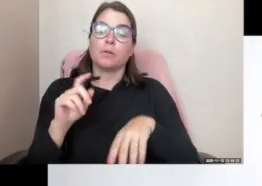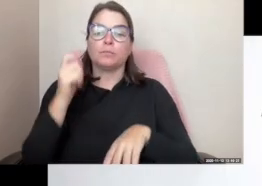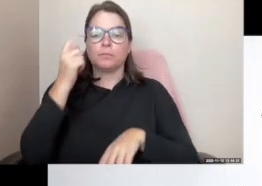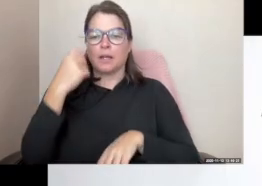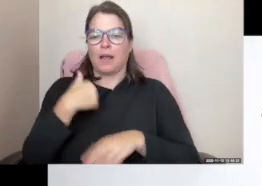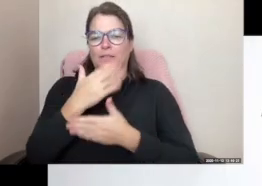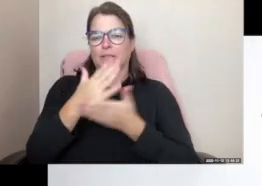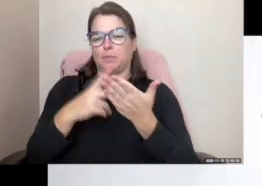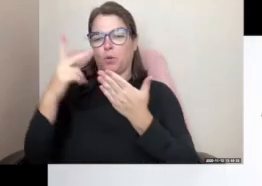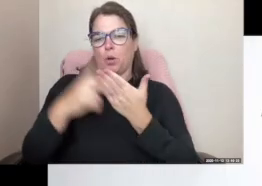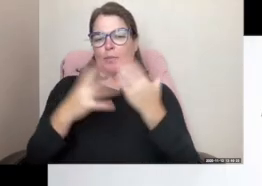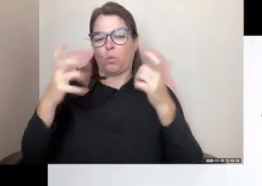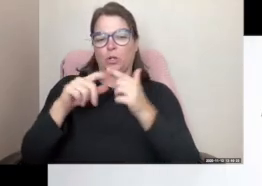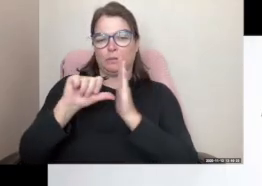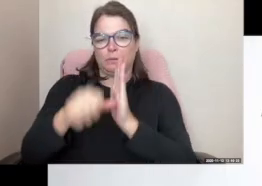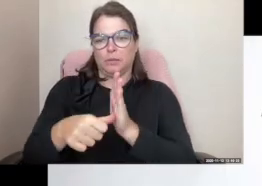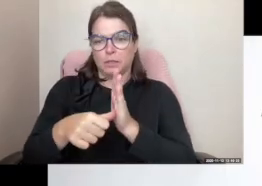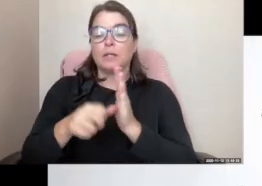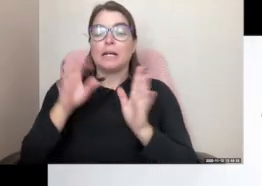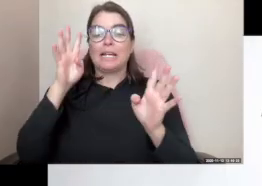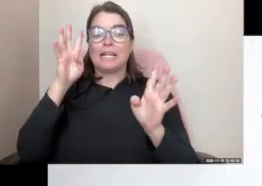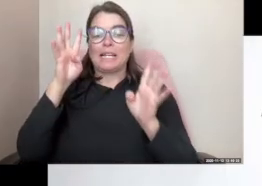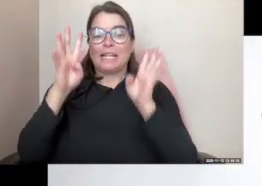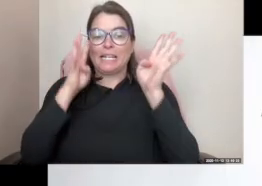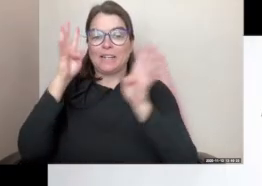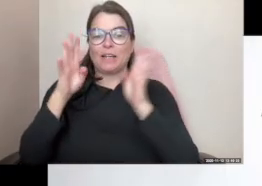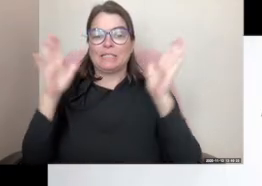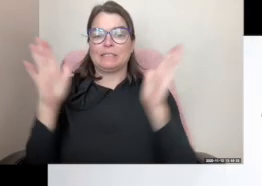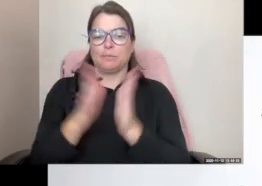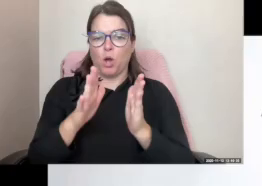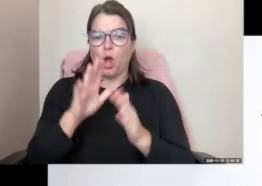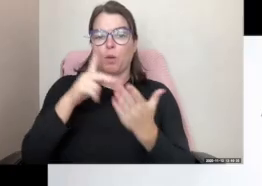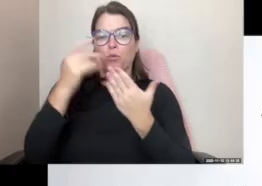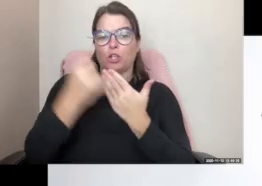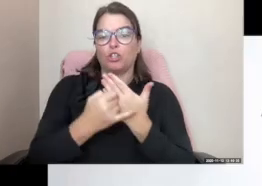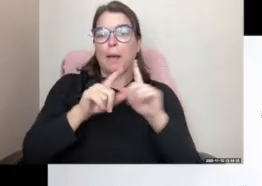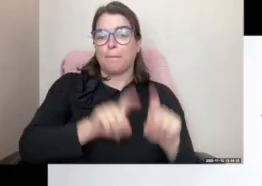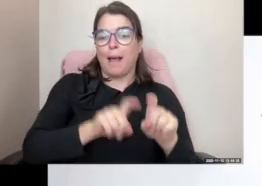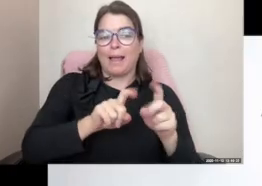So while all of these programs provide support for small businesses,